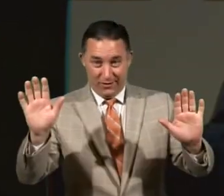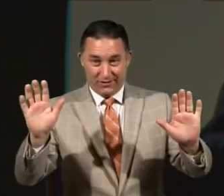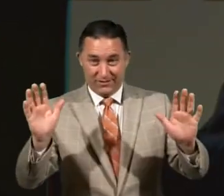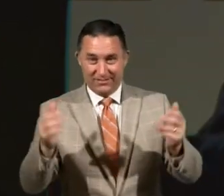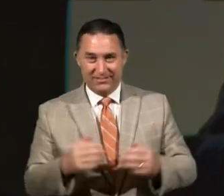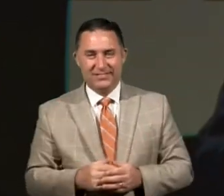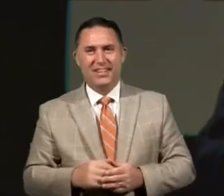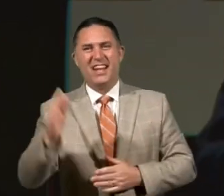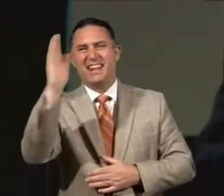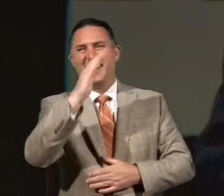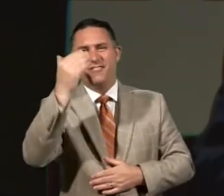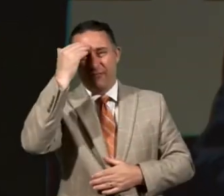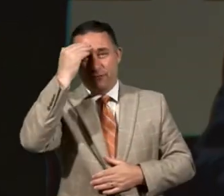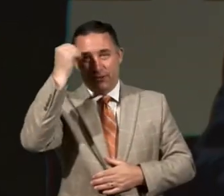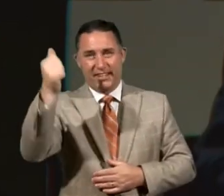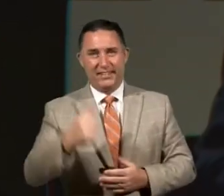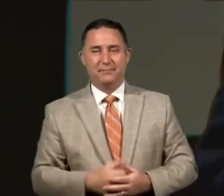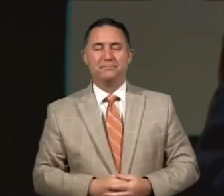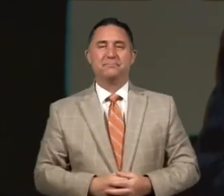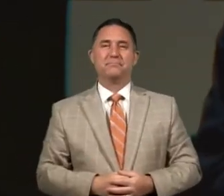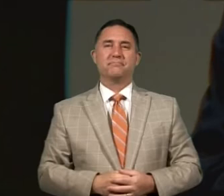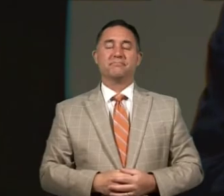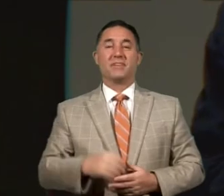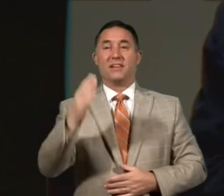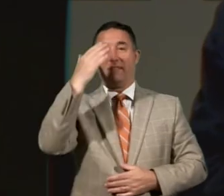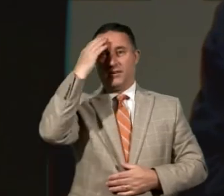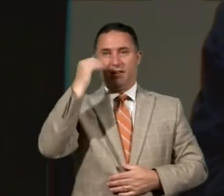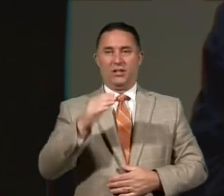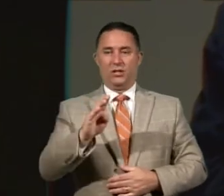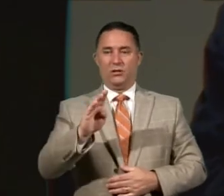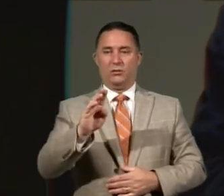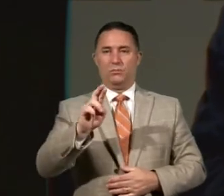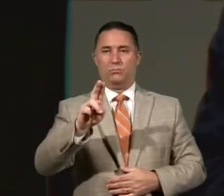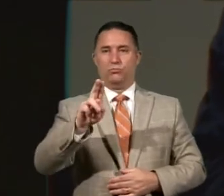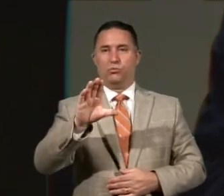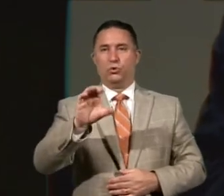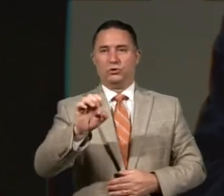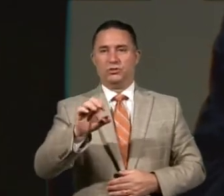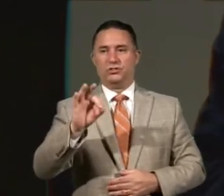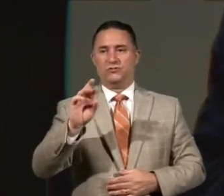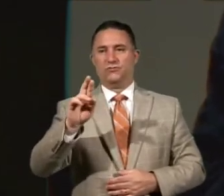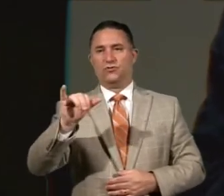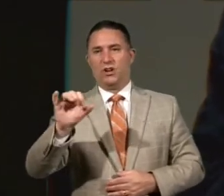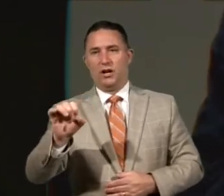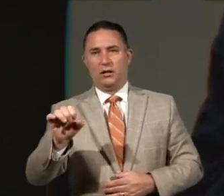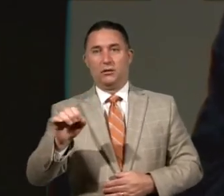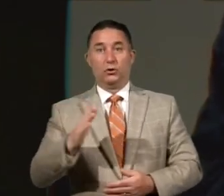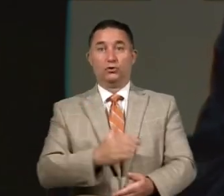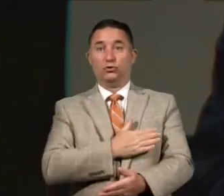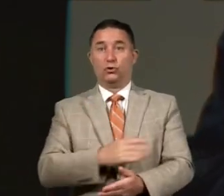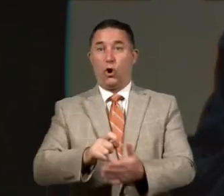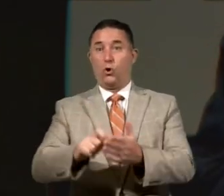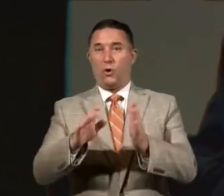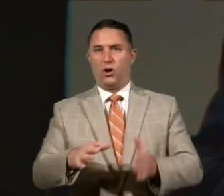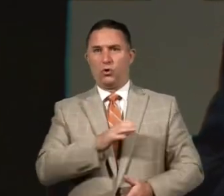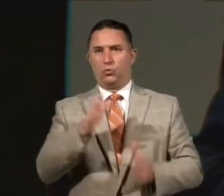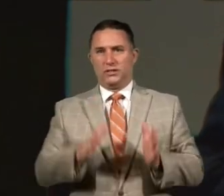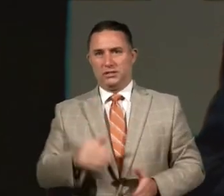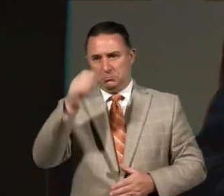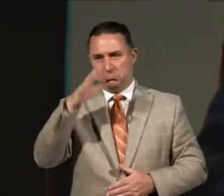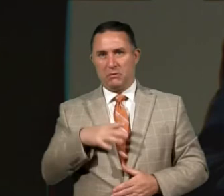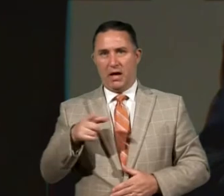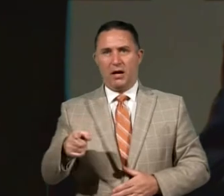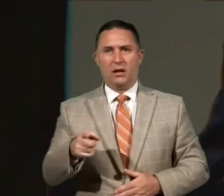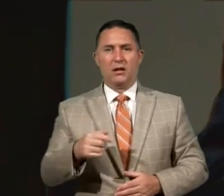we never forget that. And I'll never forget Bruce Fry, a songwriter, a wonderful Christian man.